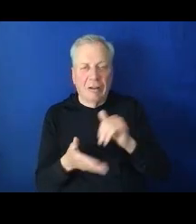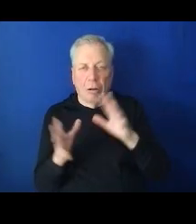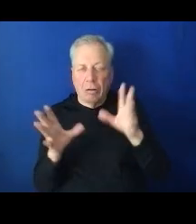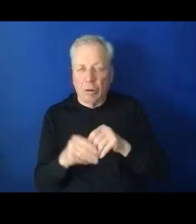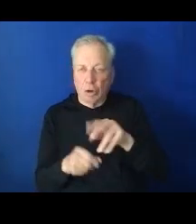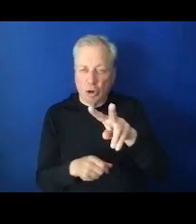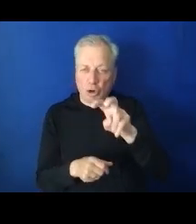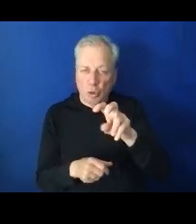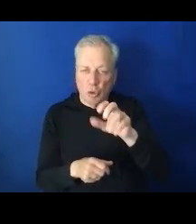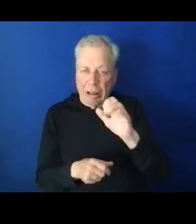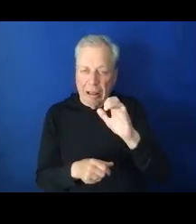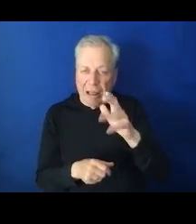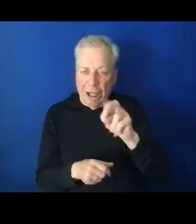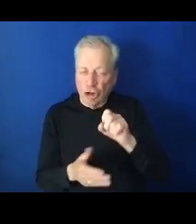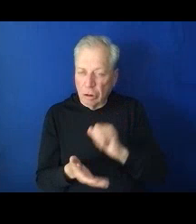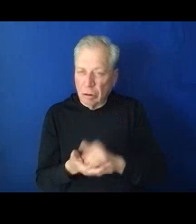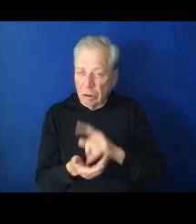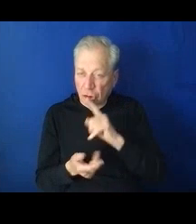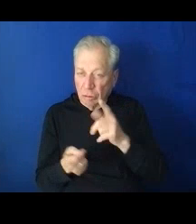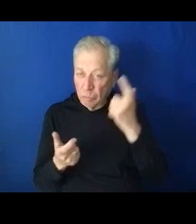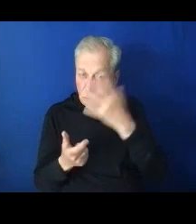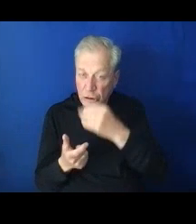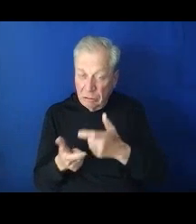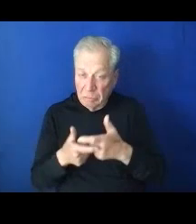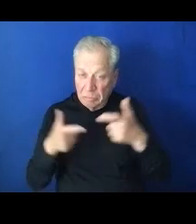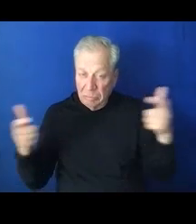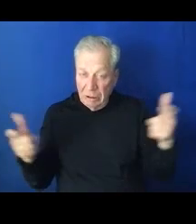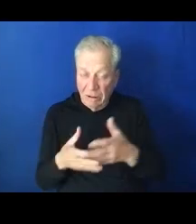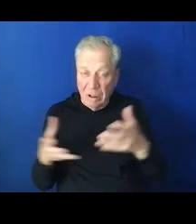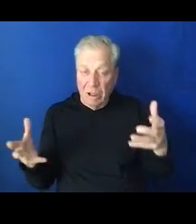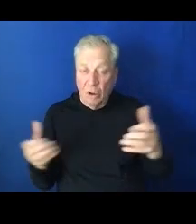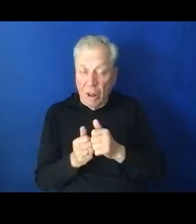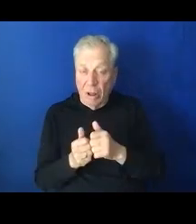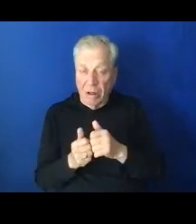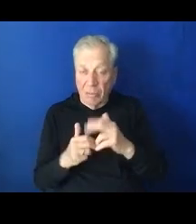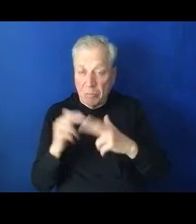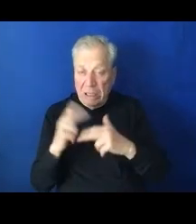a pretty expansive area with a lot of buildings in it.